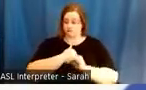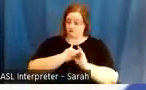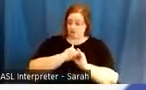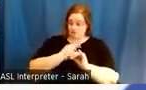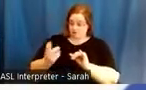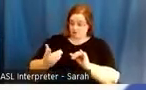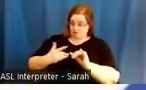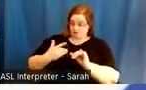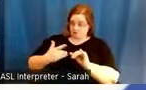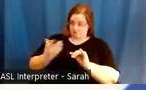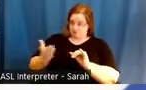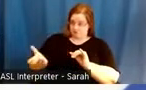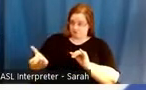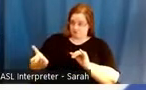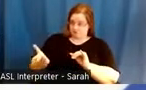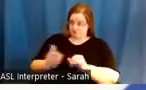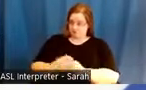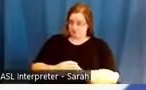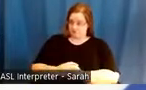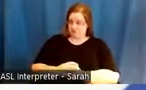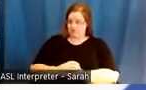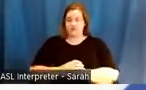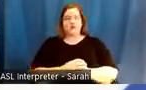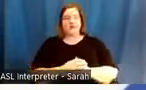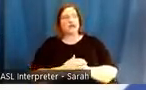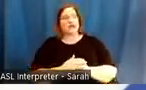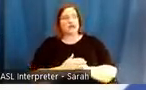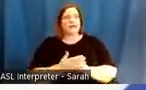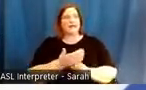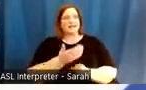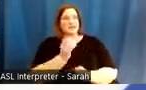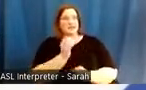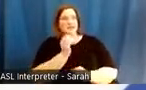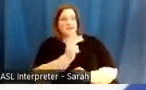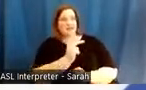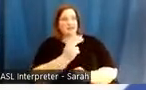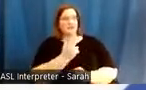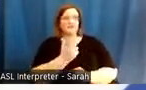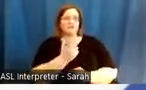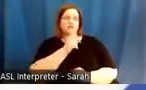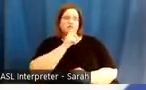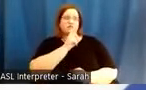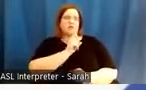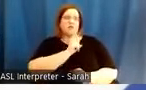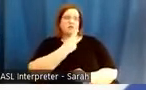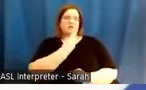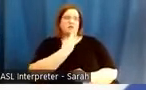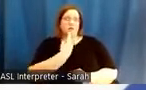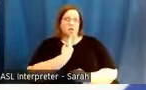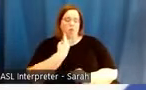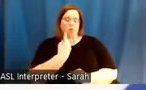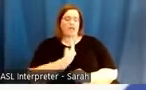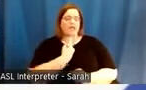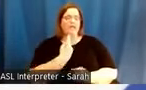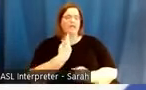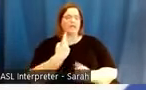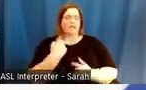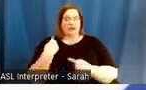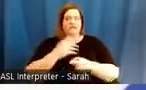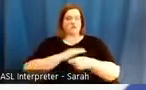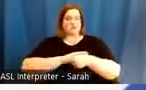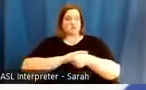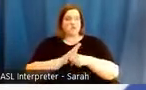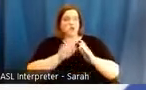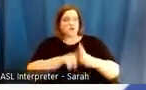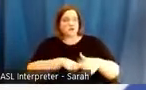about that? It's okay. It's been really lonely, and like ever since COVID began,